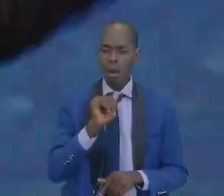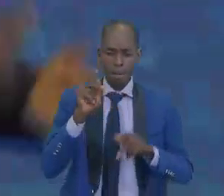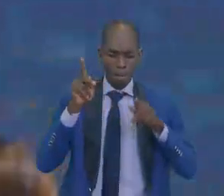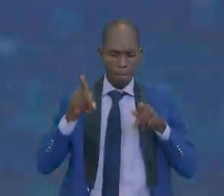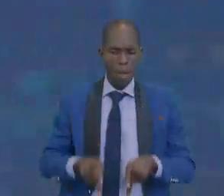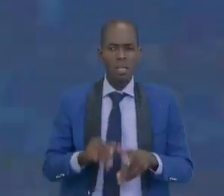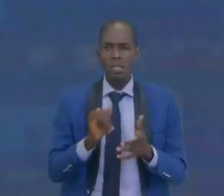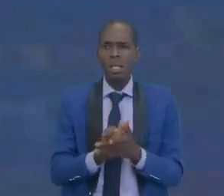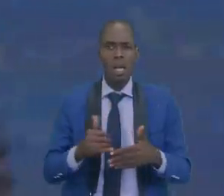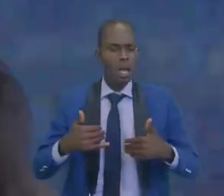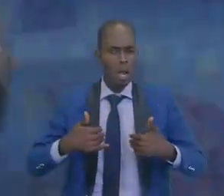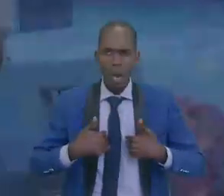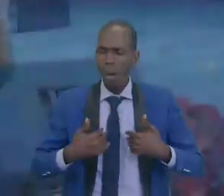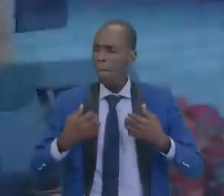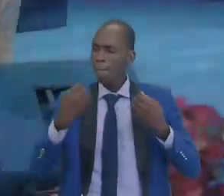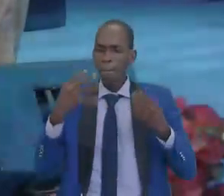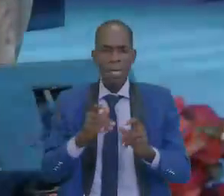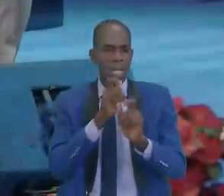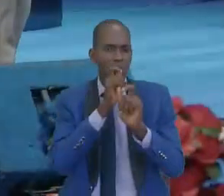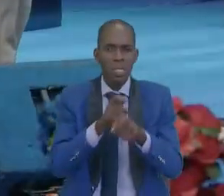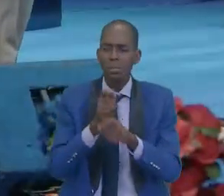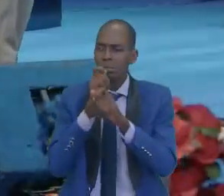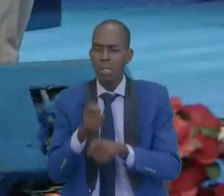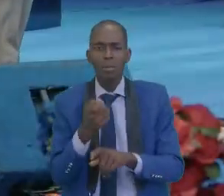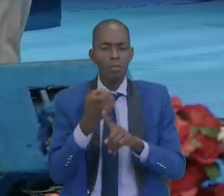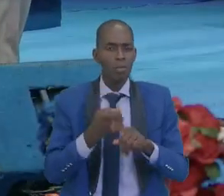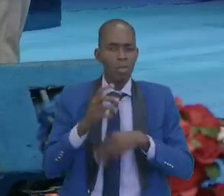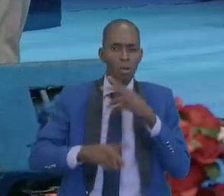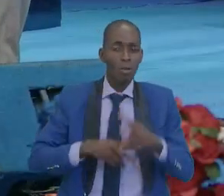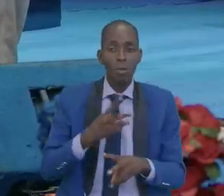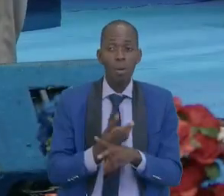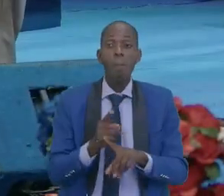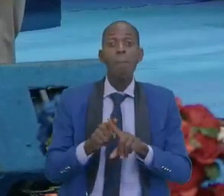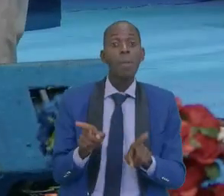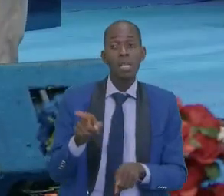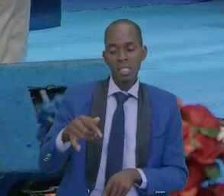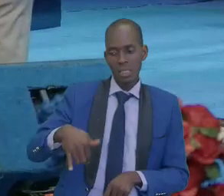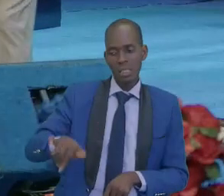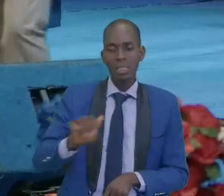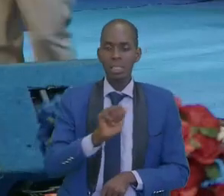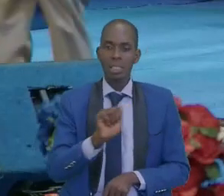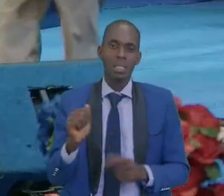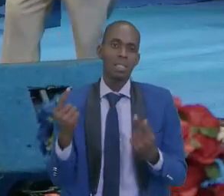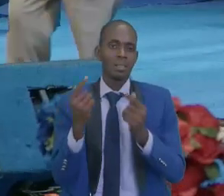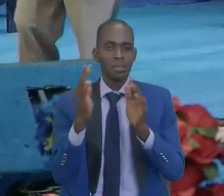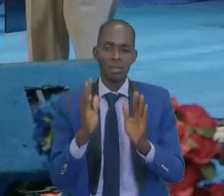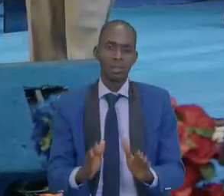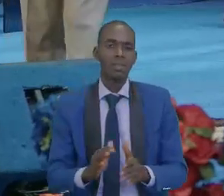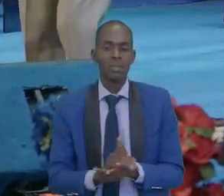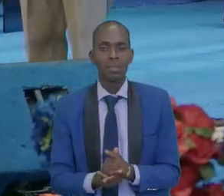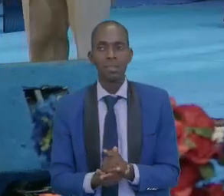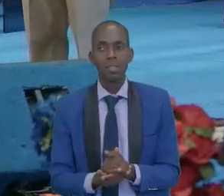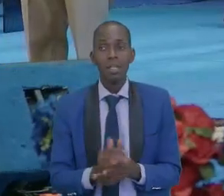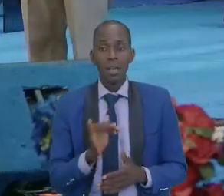lot of awards in the world. He is a sinner. And David